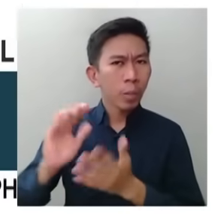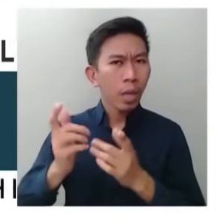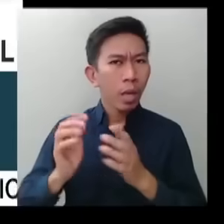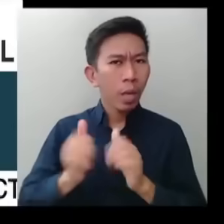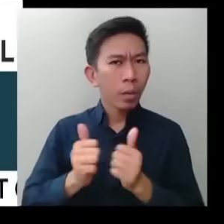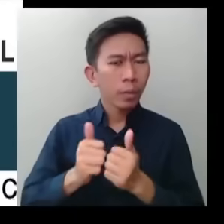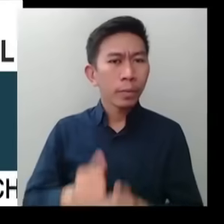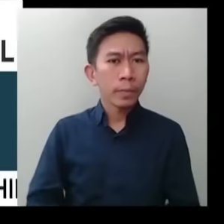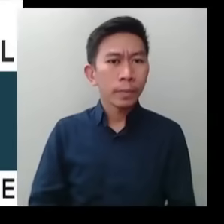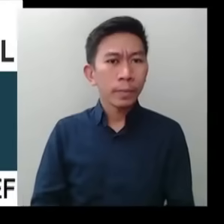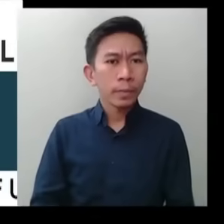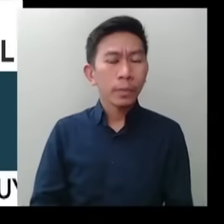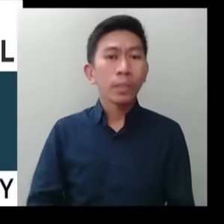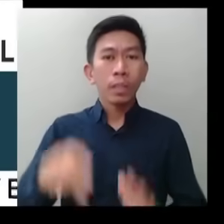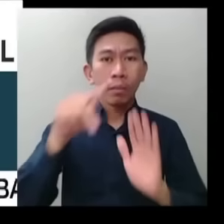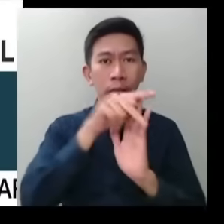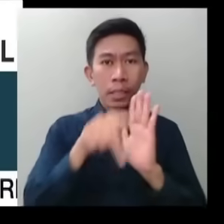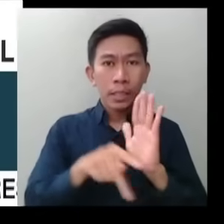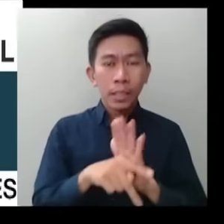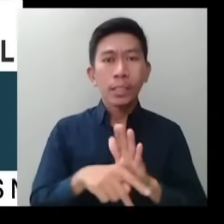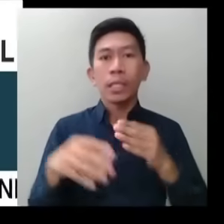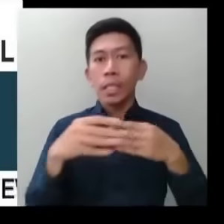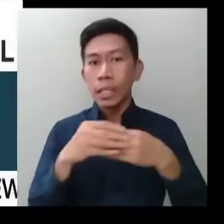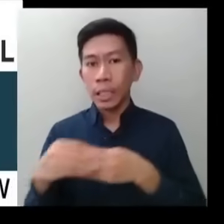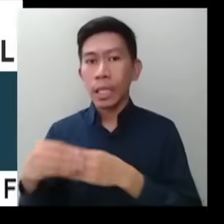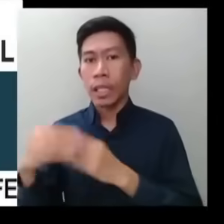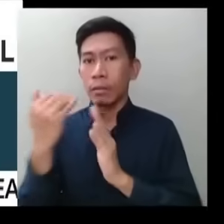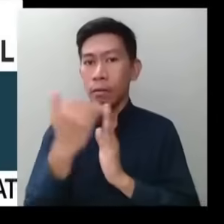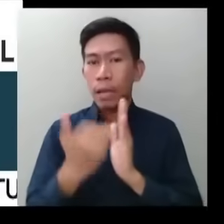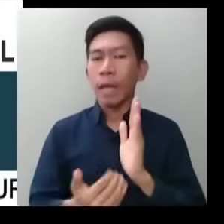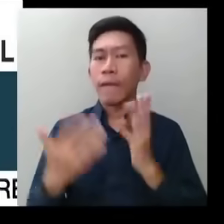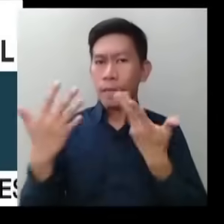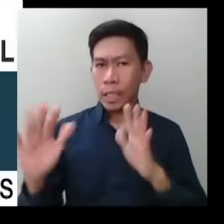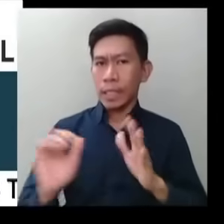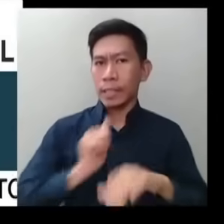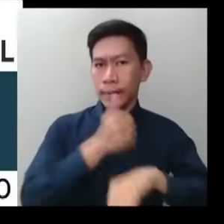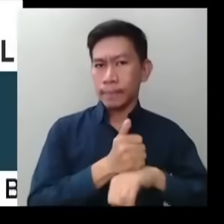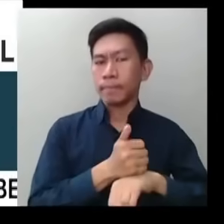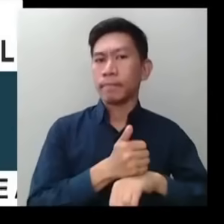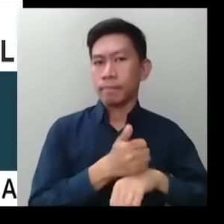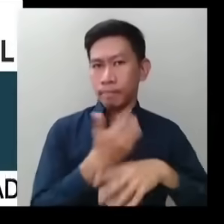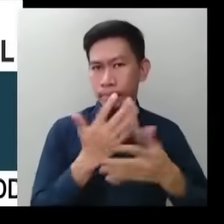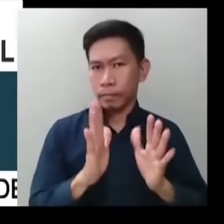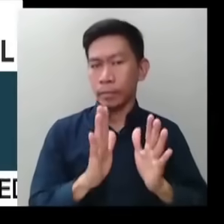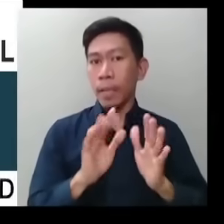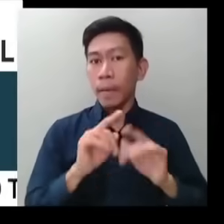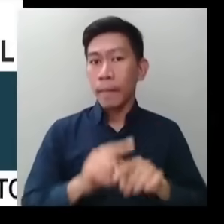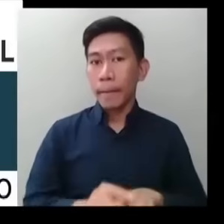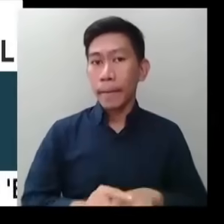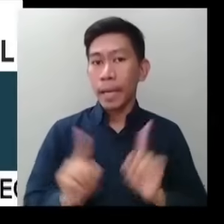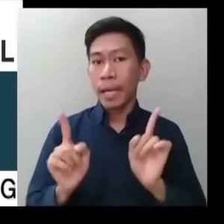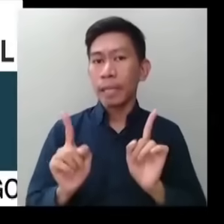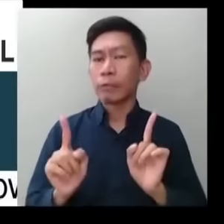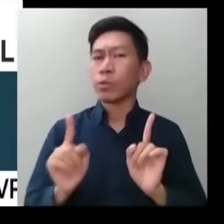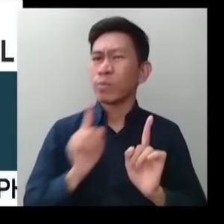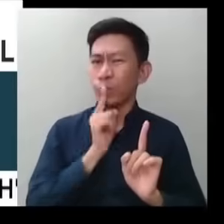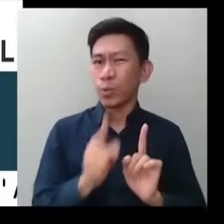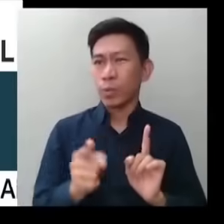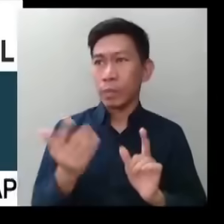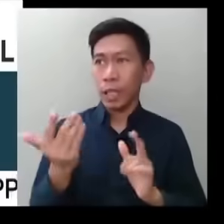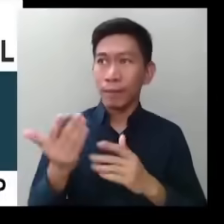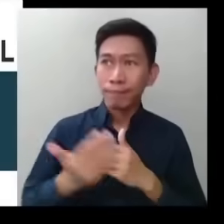policies and guidelines are in place. There are certain protocols. It's just that we can't really predict